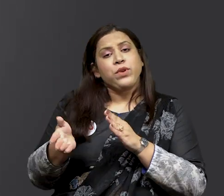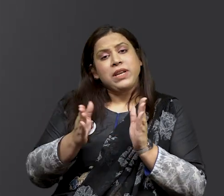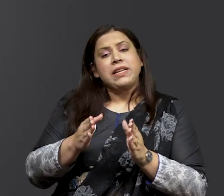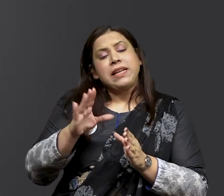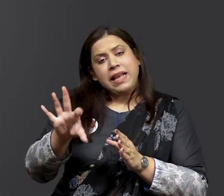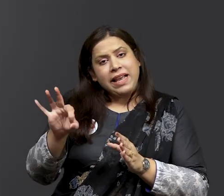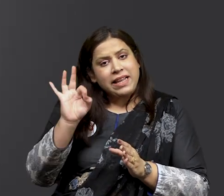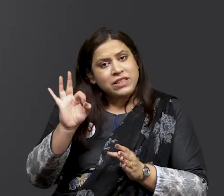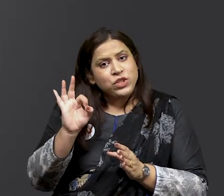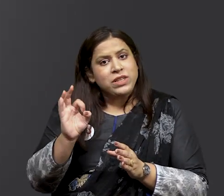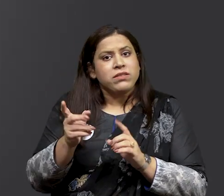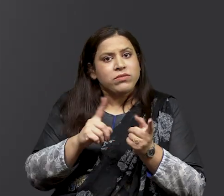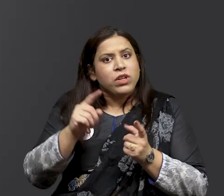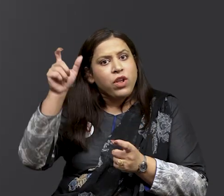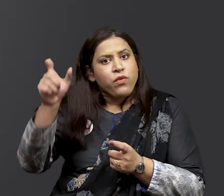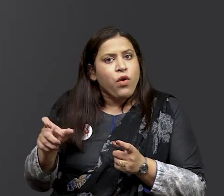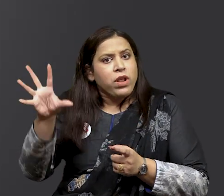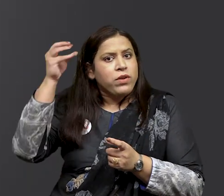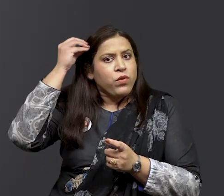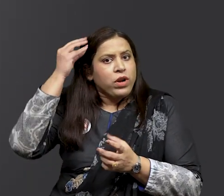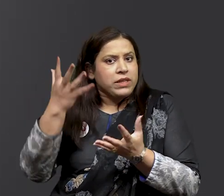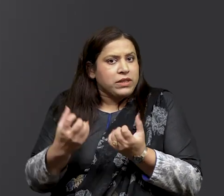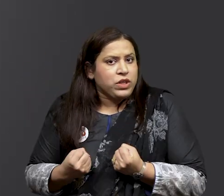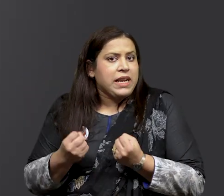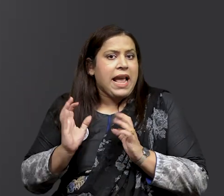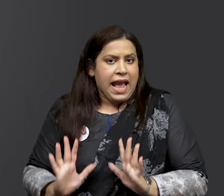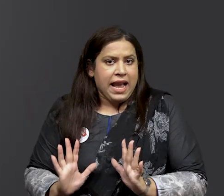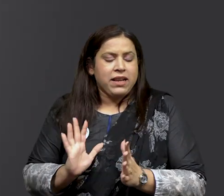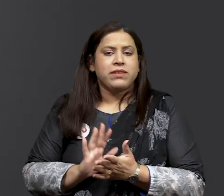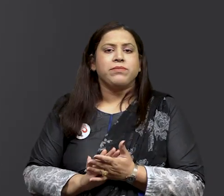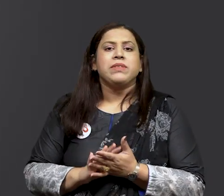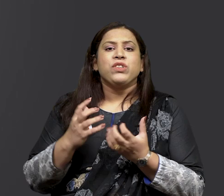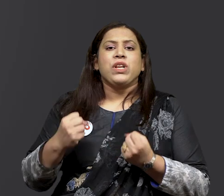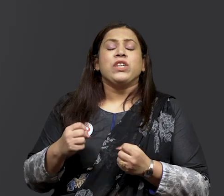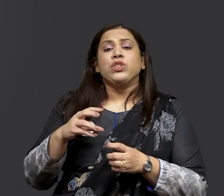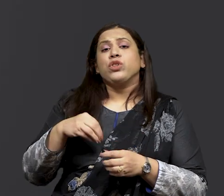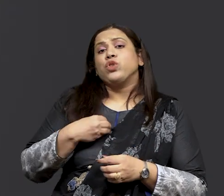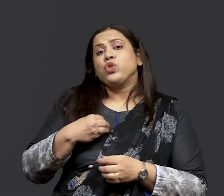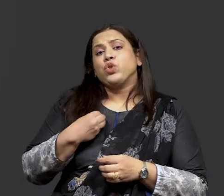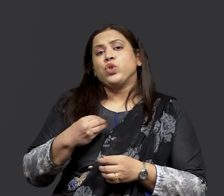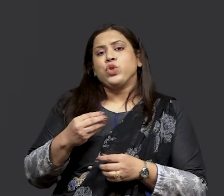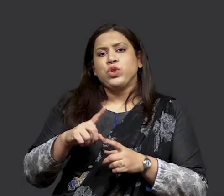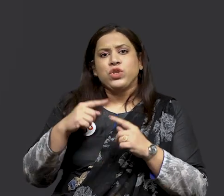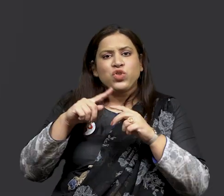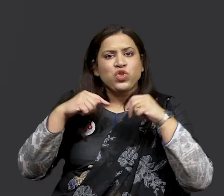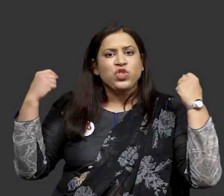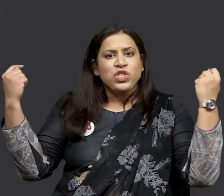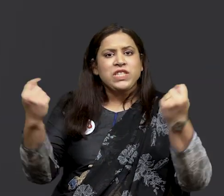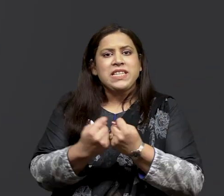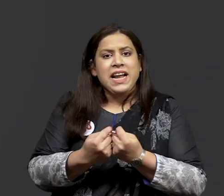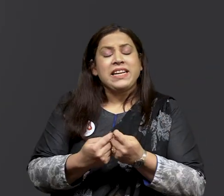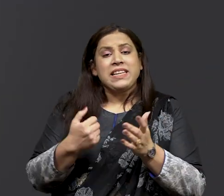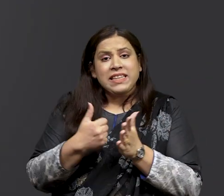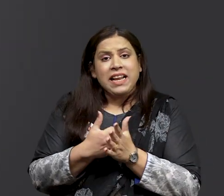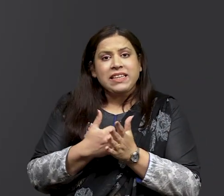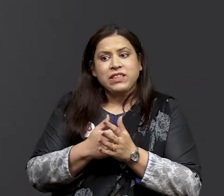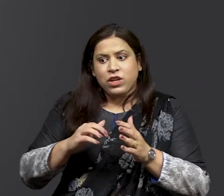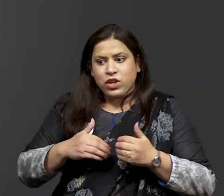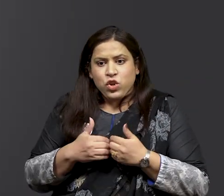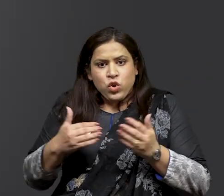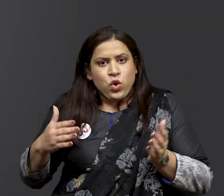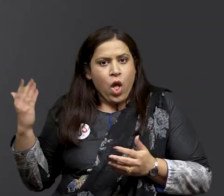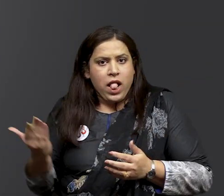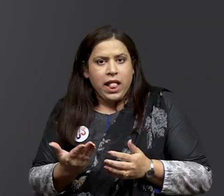could not only be accurate, but also one that people wanted to digest. In this sense, Harley Just The Jew wasn't necessarily something that was entirely